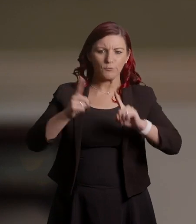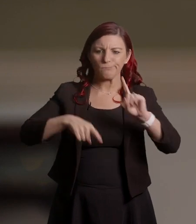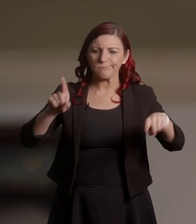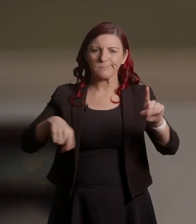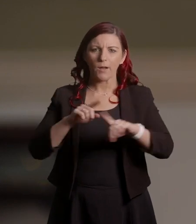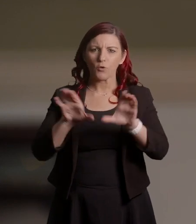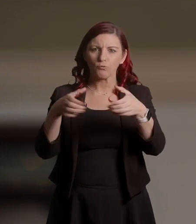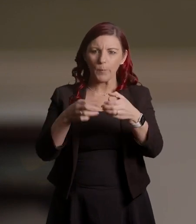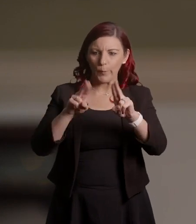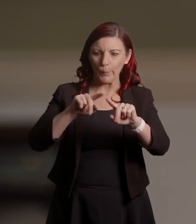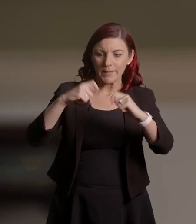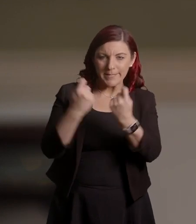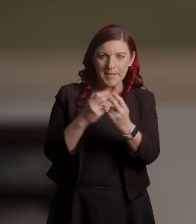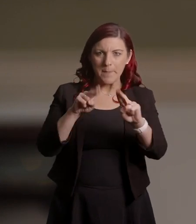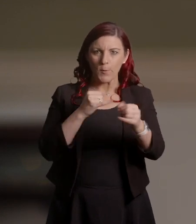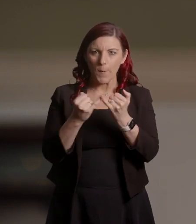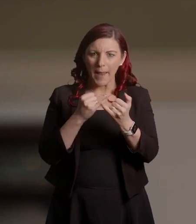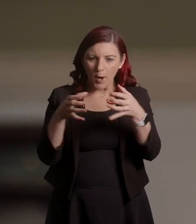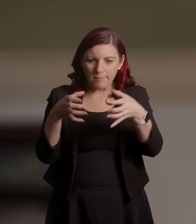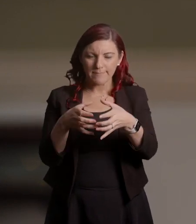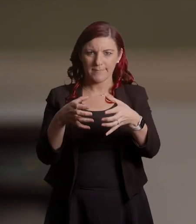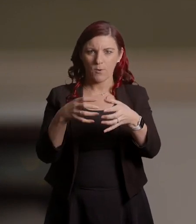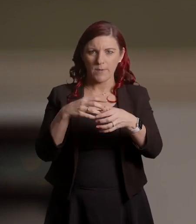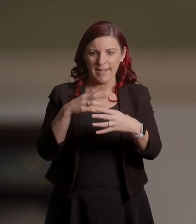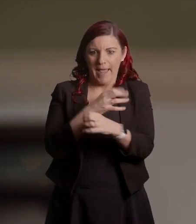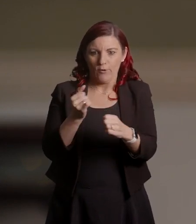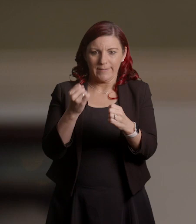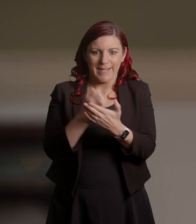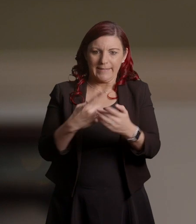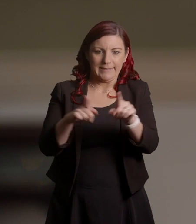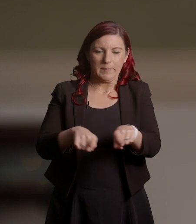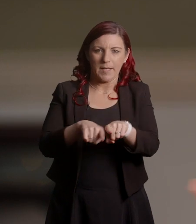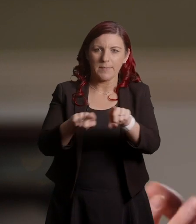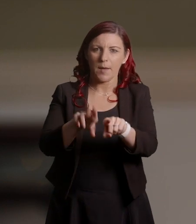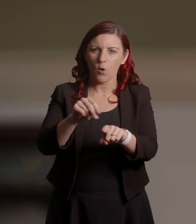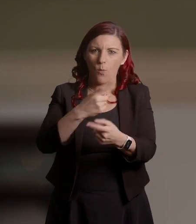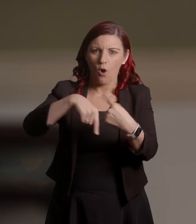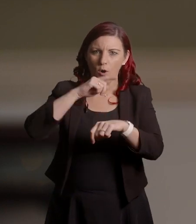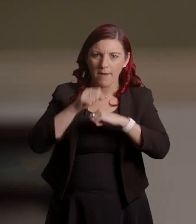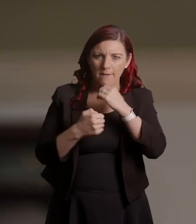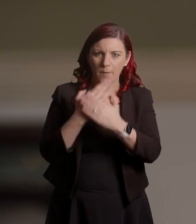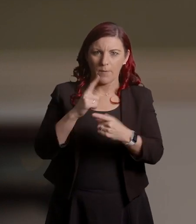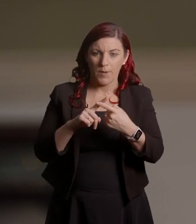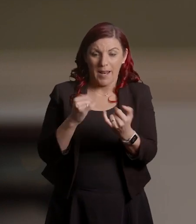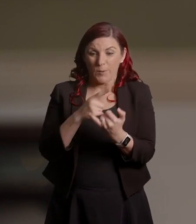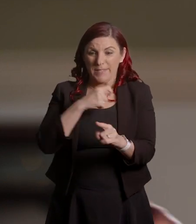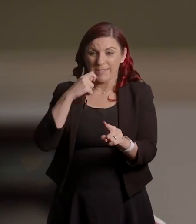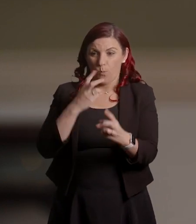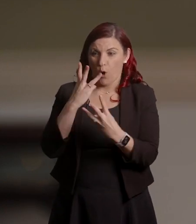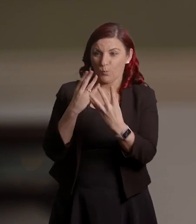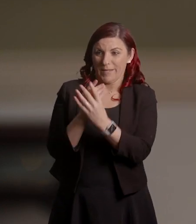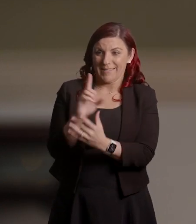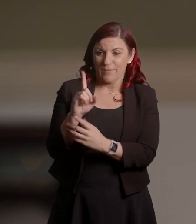It's a new team. There's new players this year, so it's never the same, and we're always evolving. But as I said, we've worked with Dessie all the way underage,